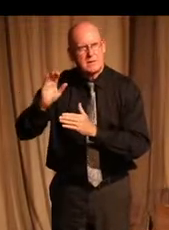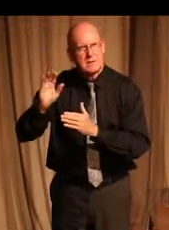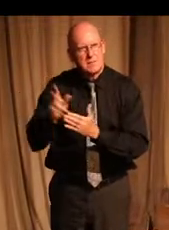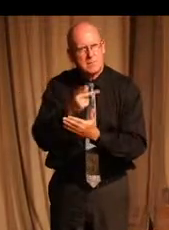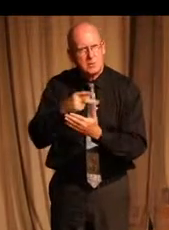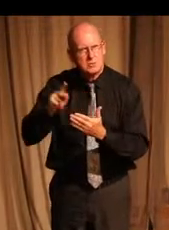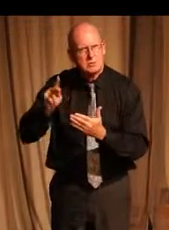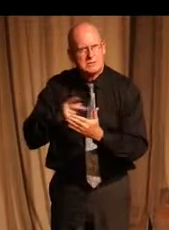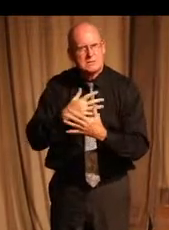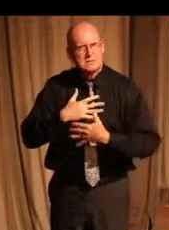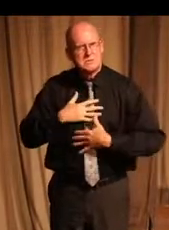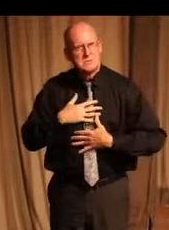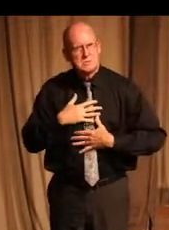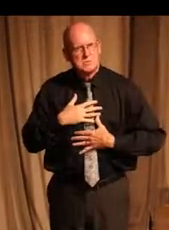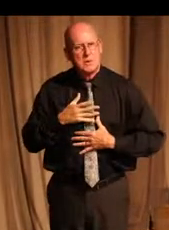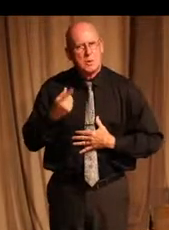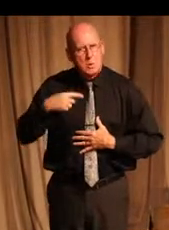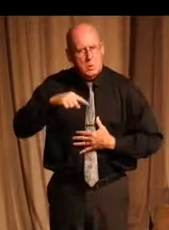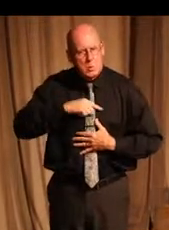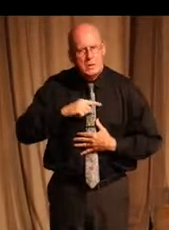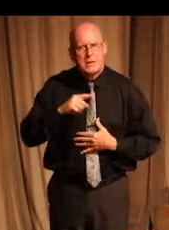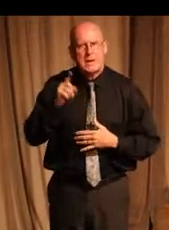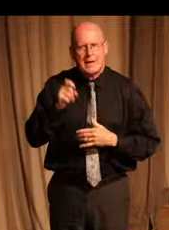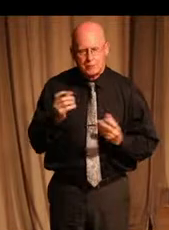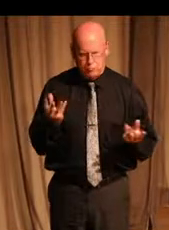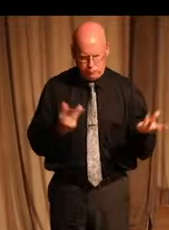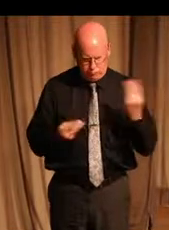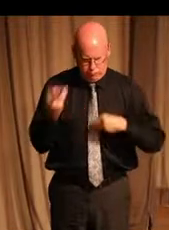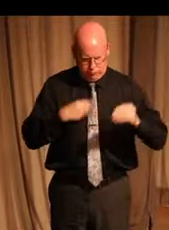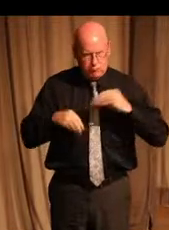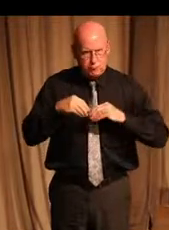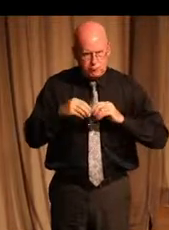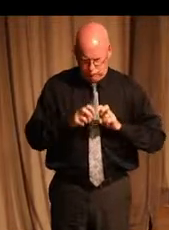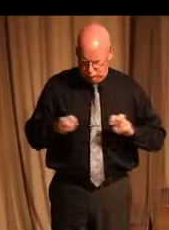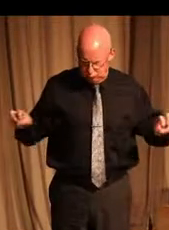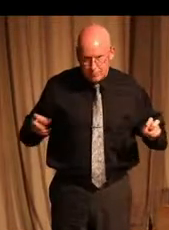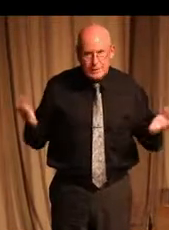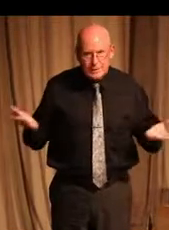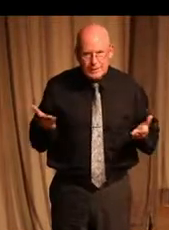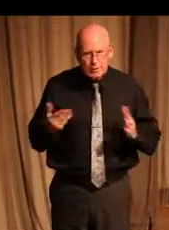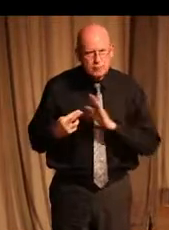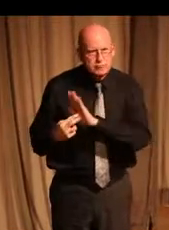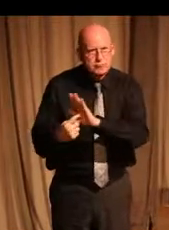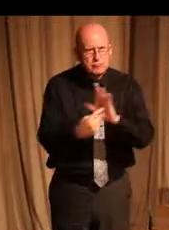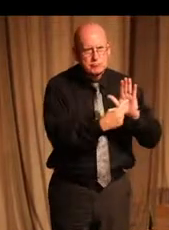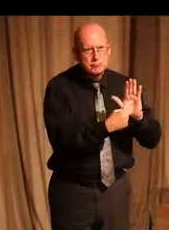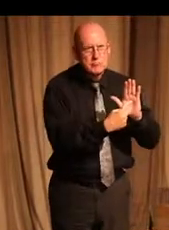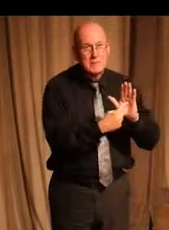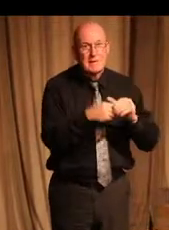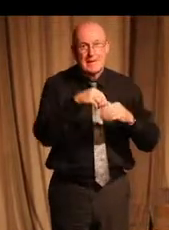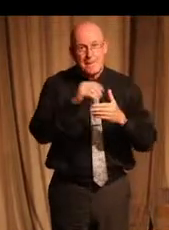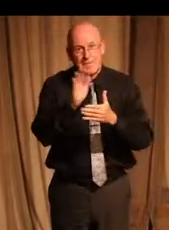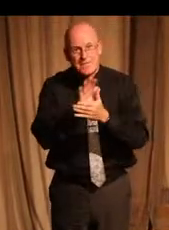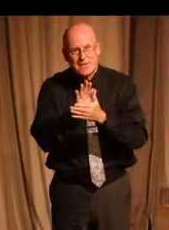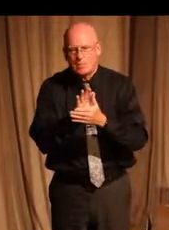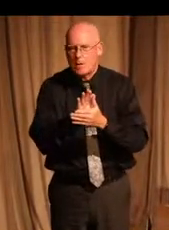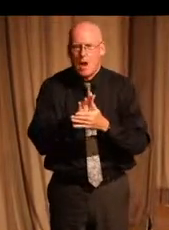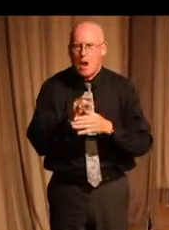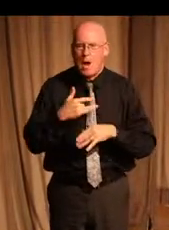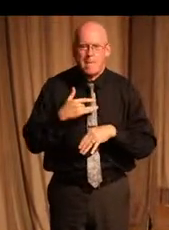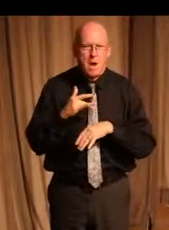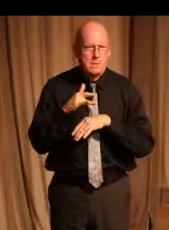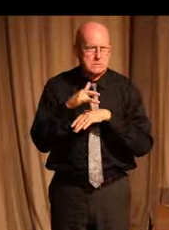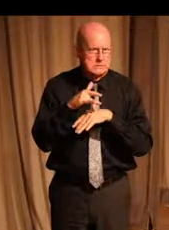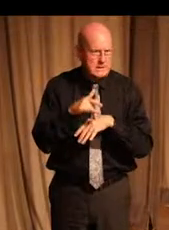so I think, like, we hold those multitudes on the panel, and certainly in the film, like I said, I'm obsessed. So this book